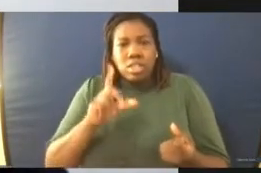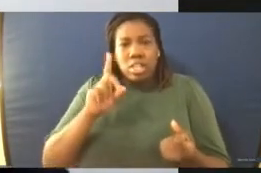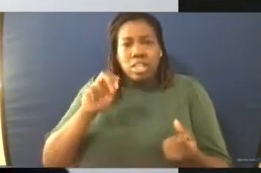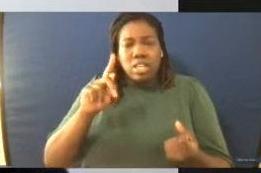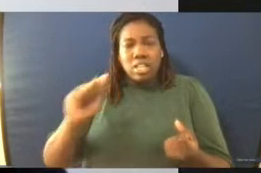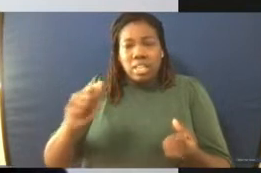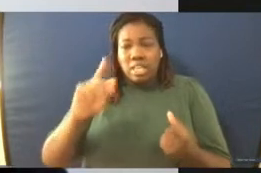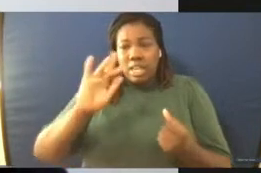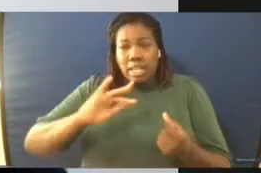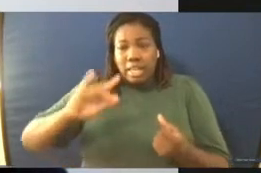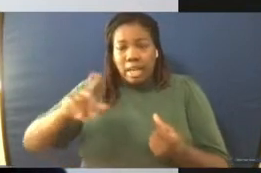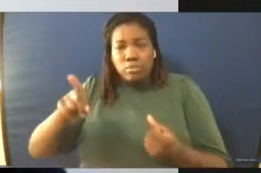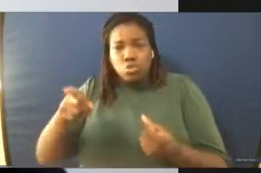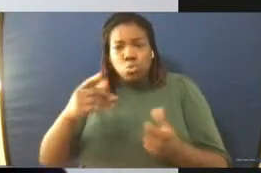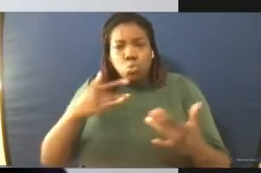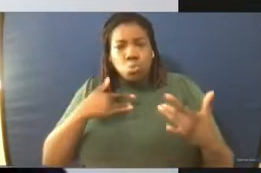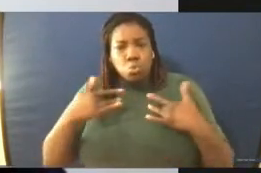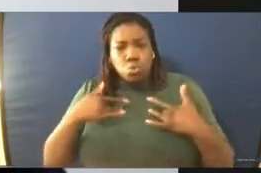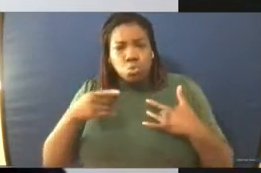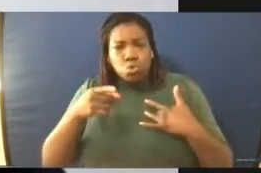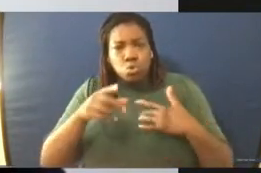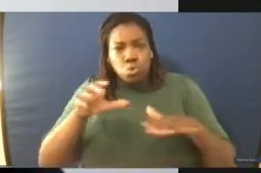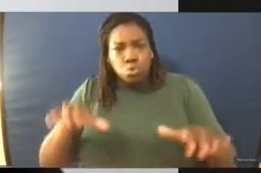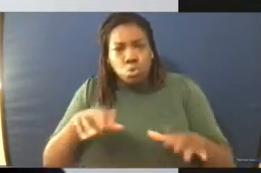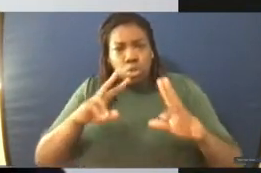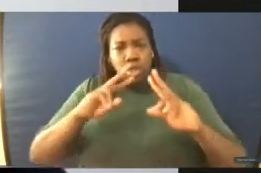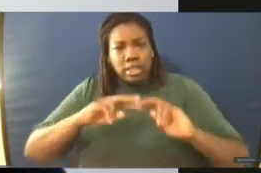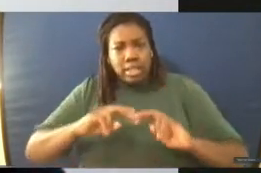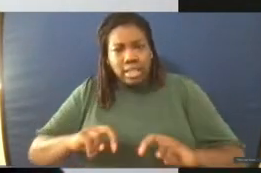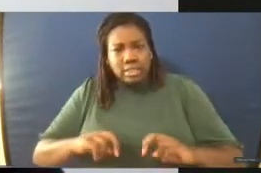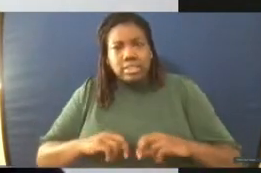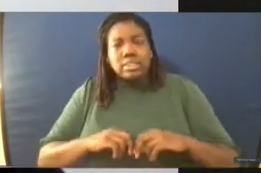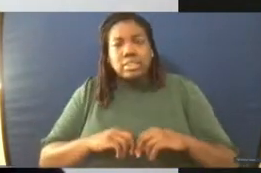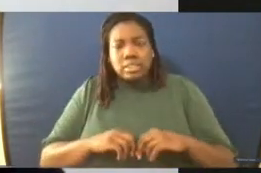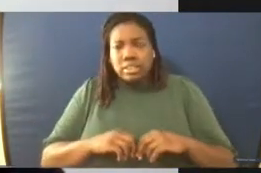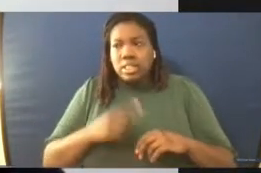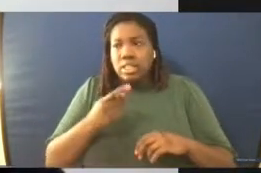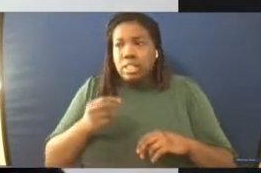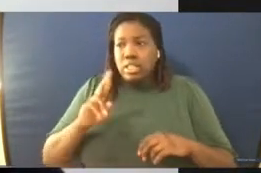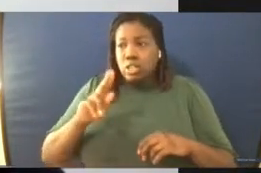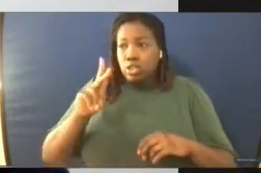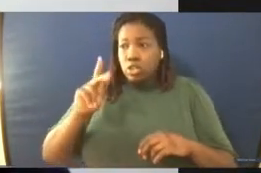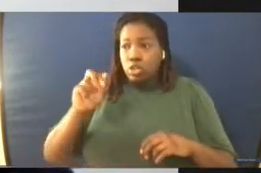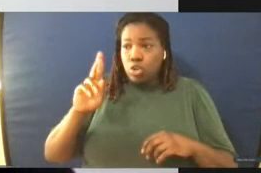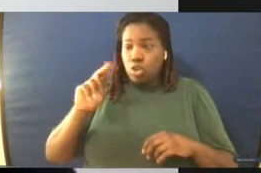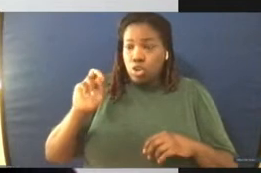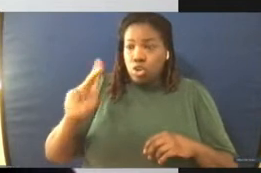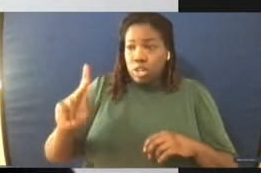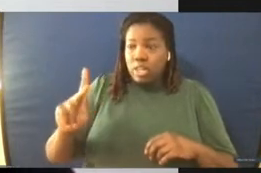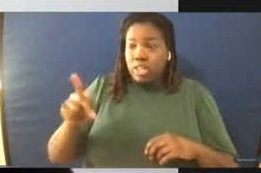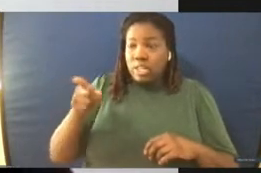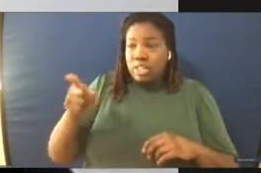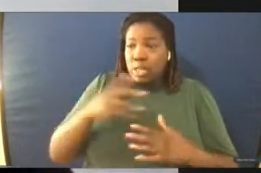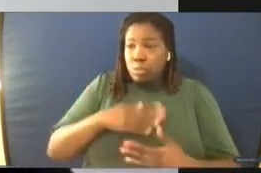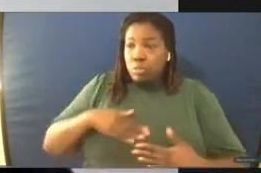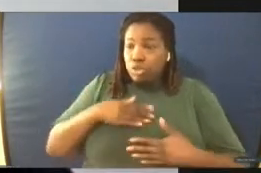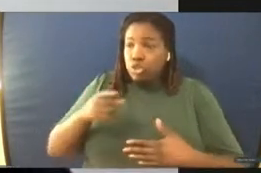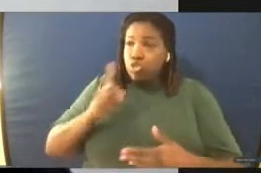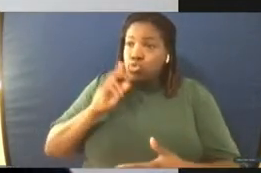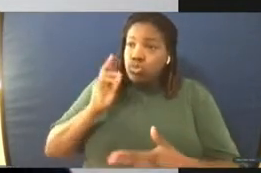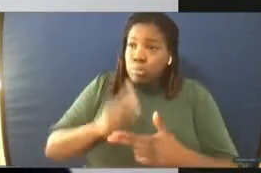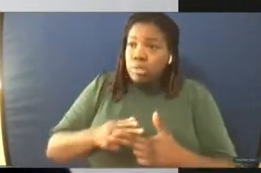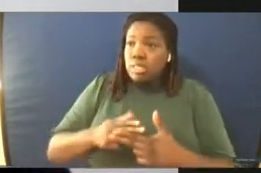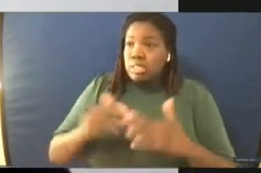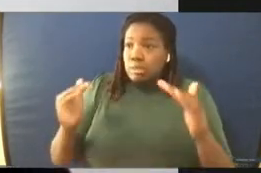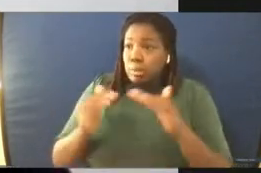were really concerned at as you were doing your analysis. Dr. Karnik, just really appreciate you bringing up peer support,